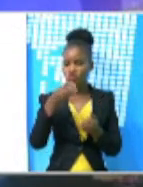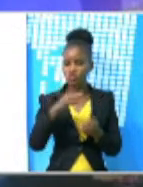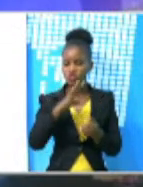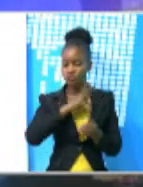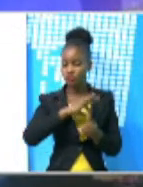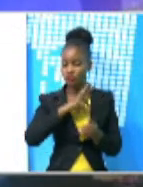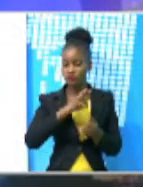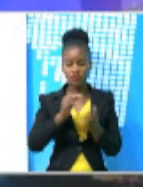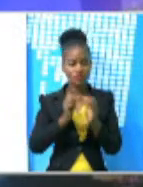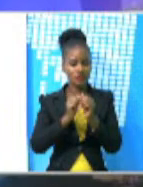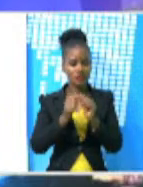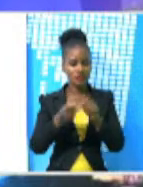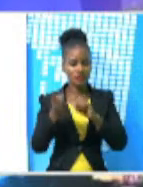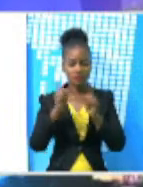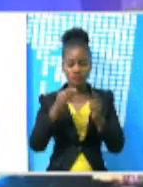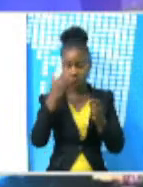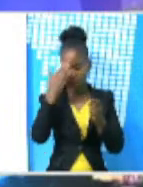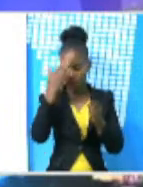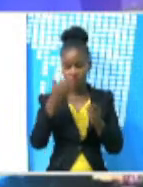living,